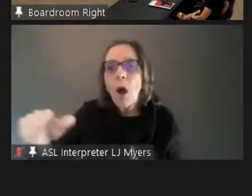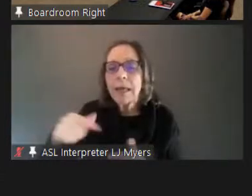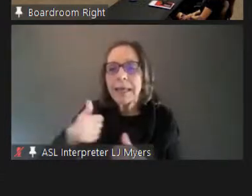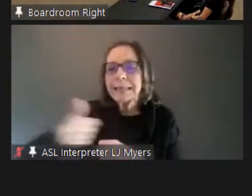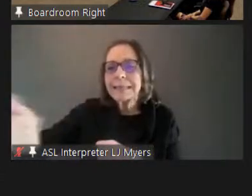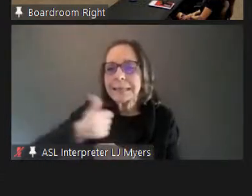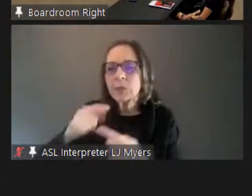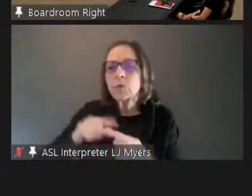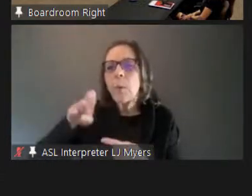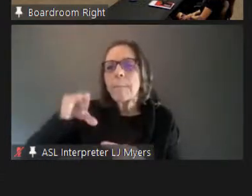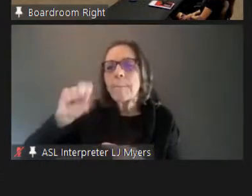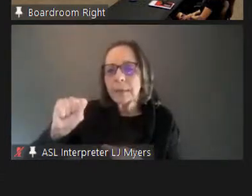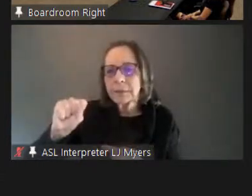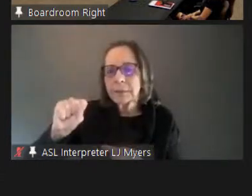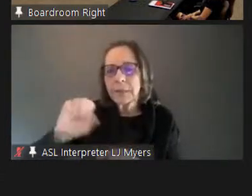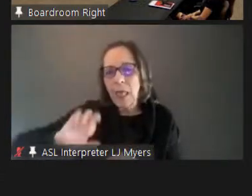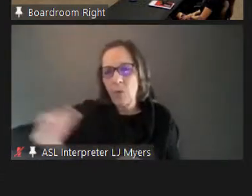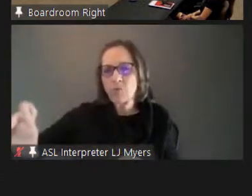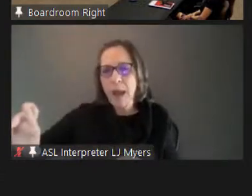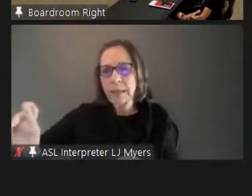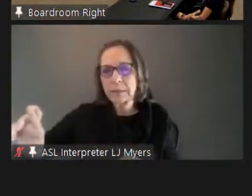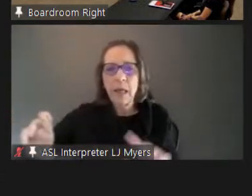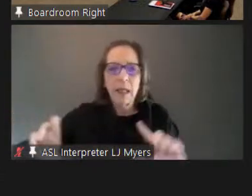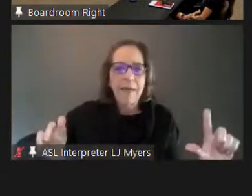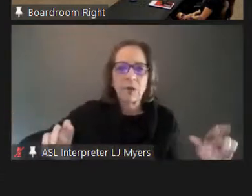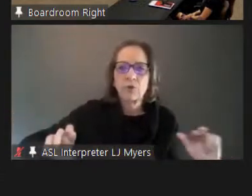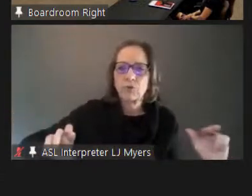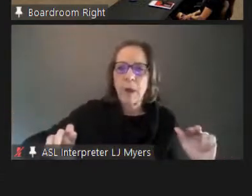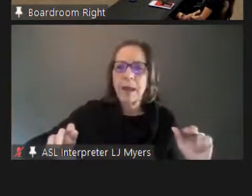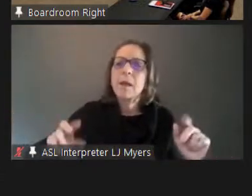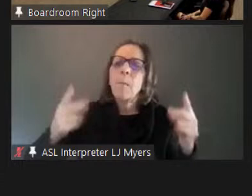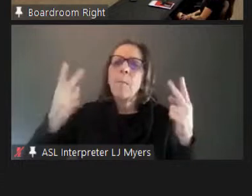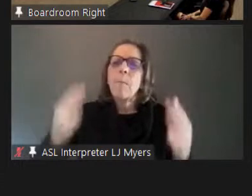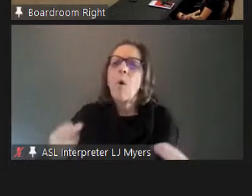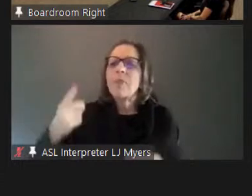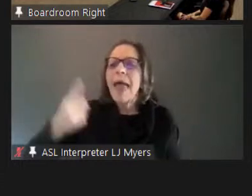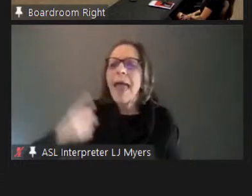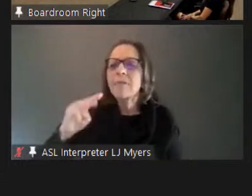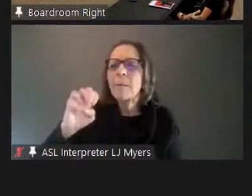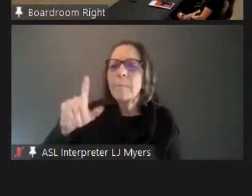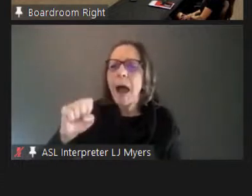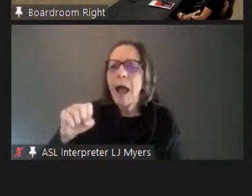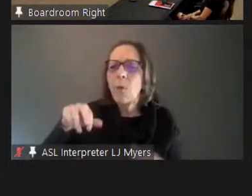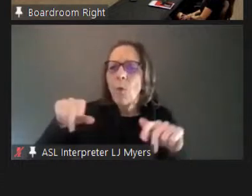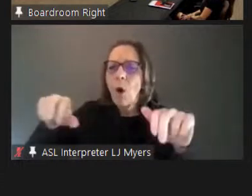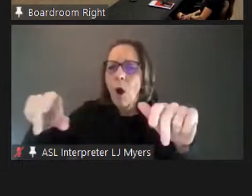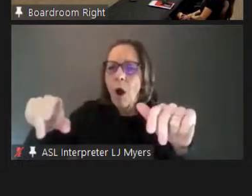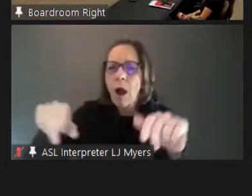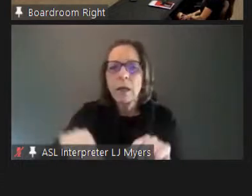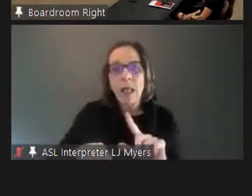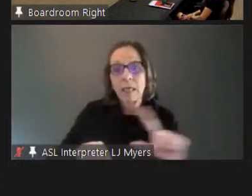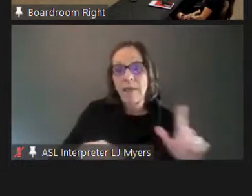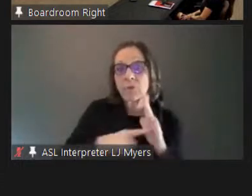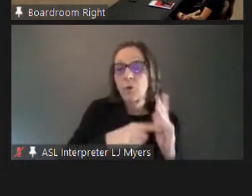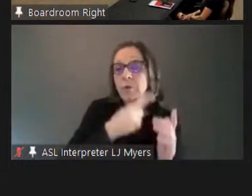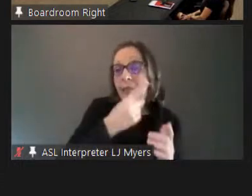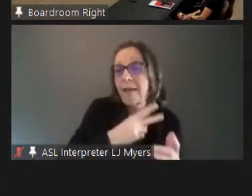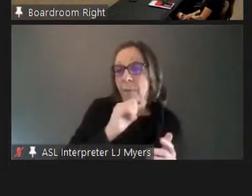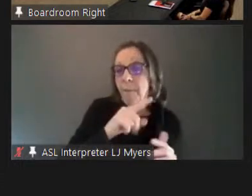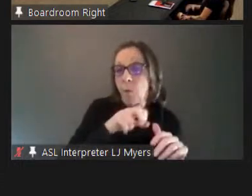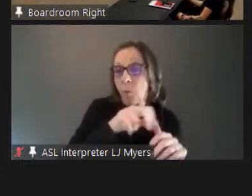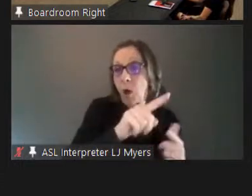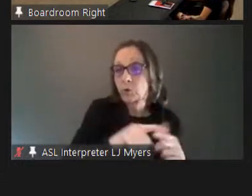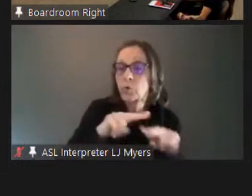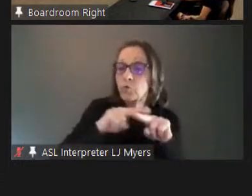a bus stop in the right map. Those are both half-mile walk sheds. So the left map shows the half-mile walk shed to all the